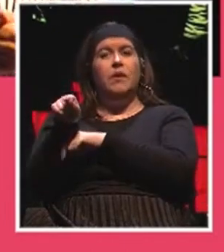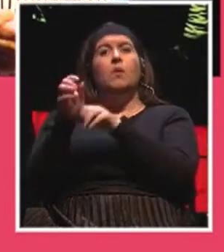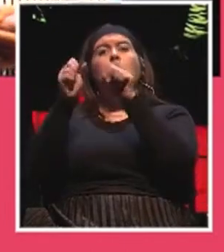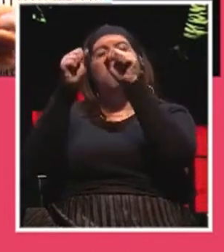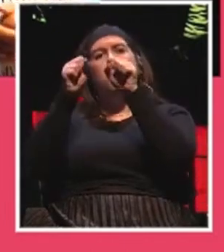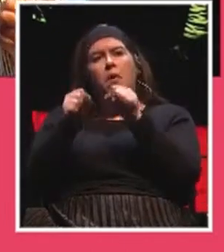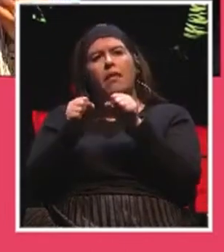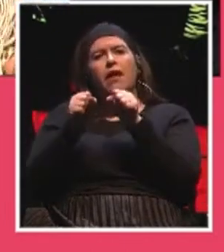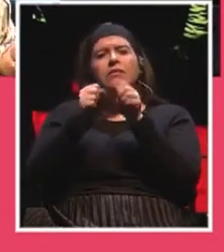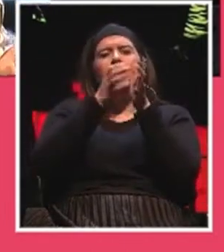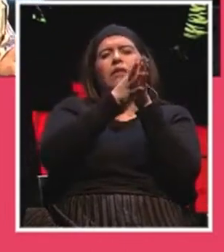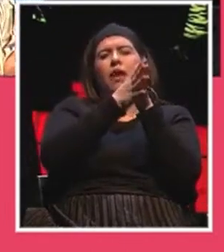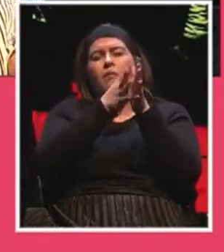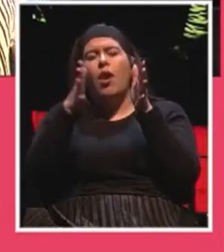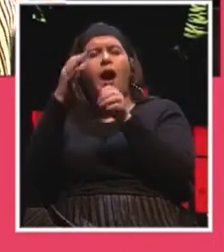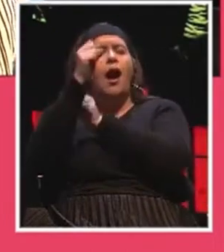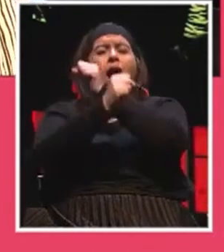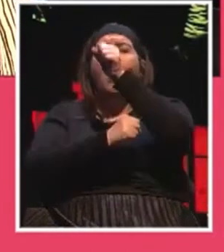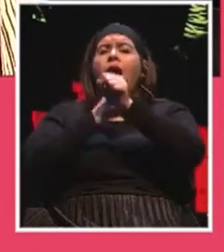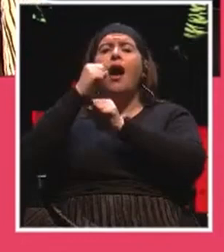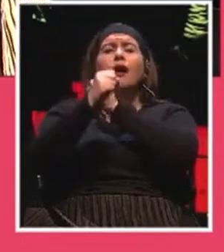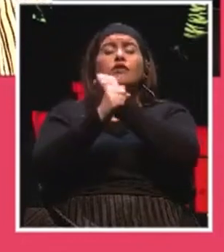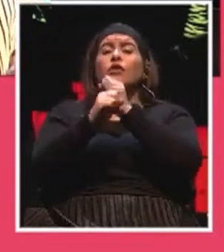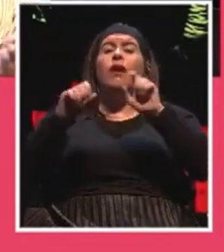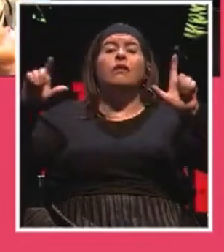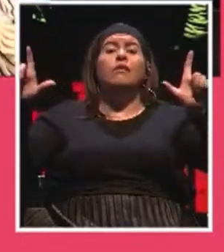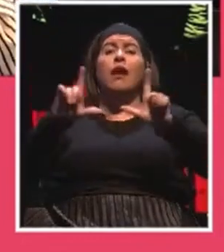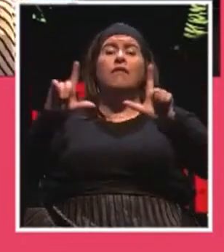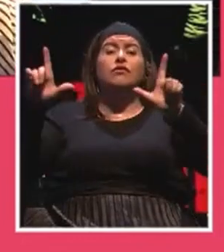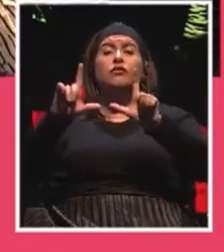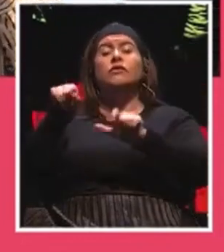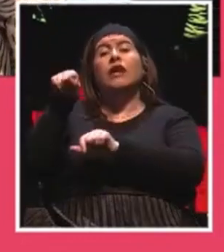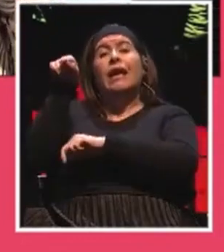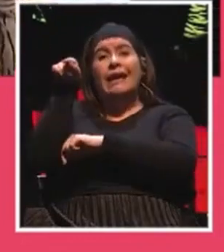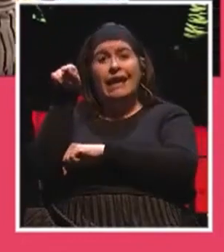And television, arguably, under this model,